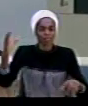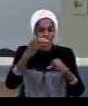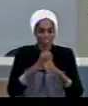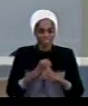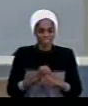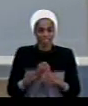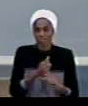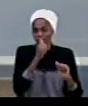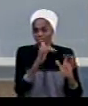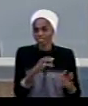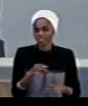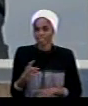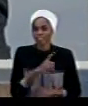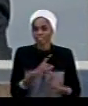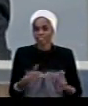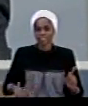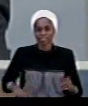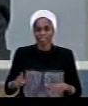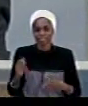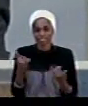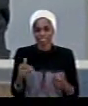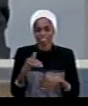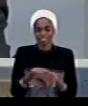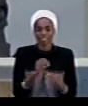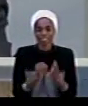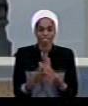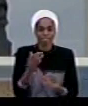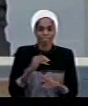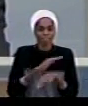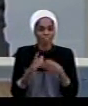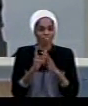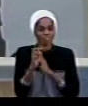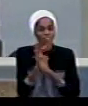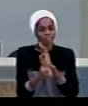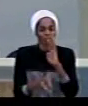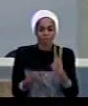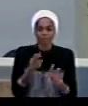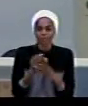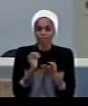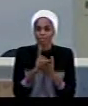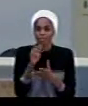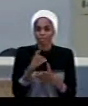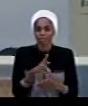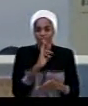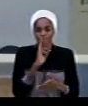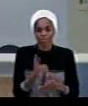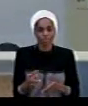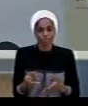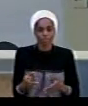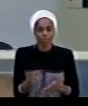All over the world, this crusade has been transmitted, and Ibadan is the